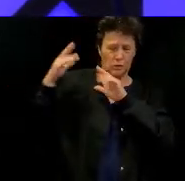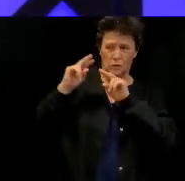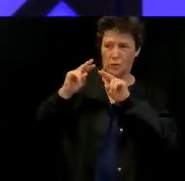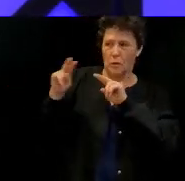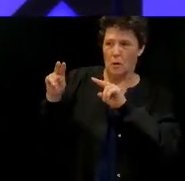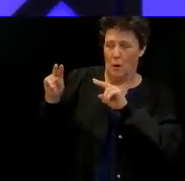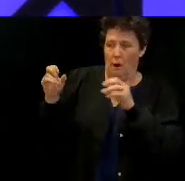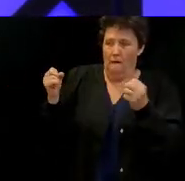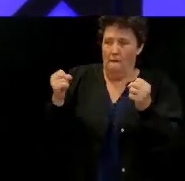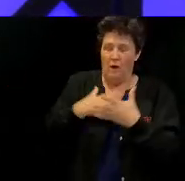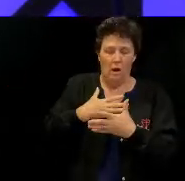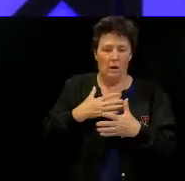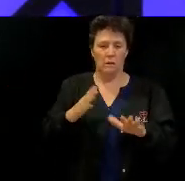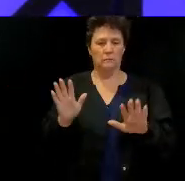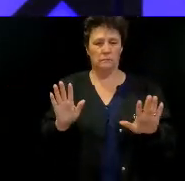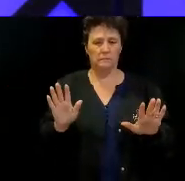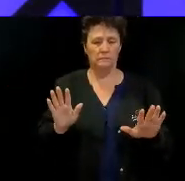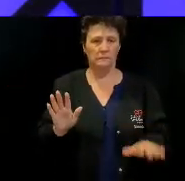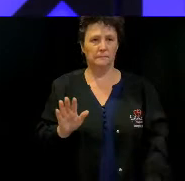or walking or whatever.